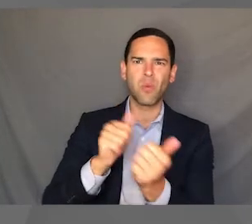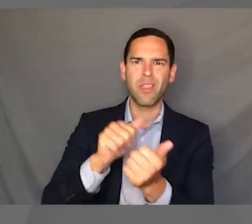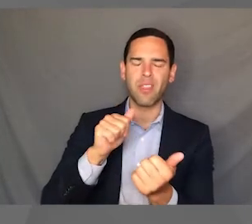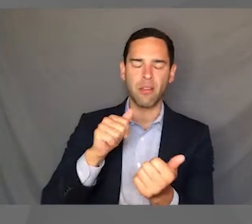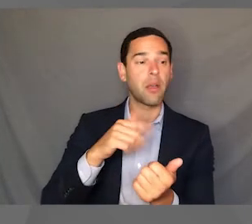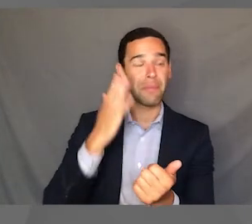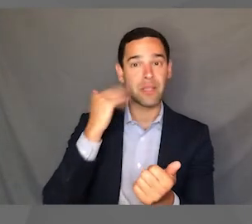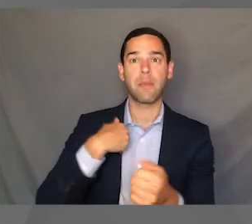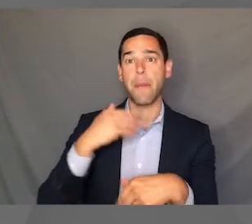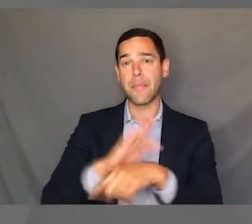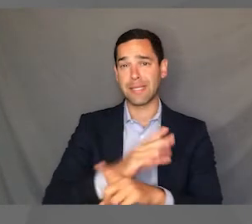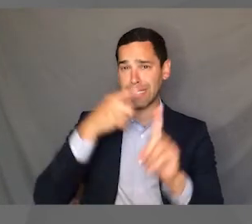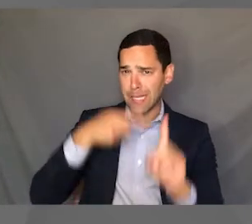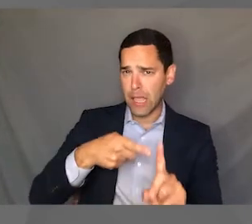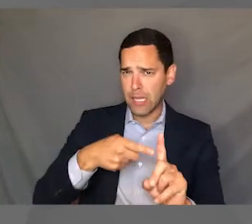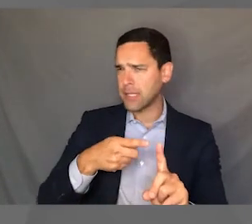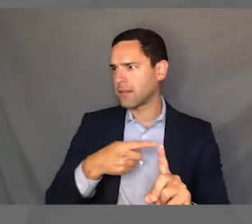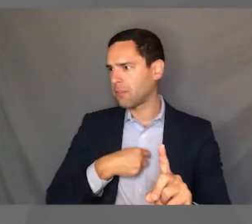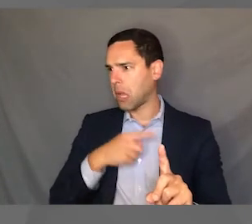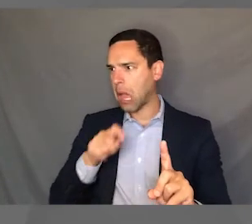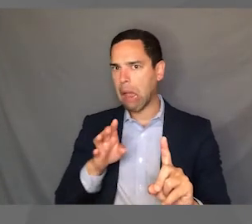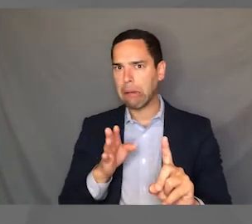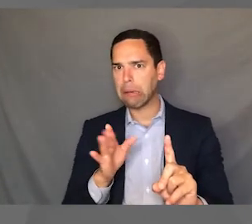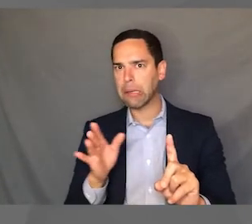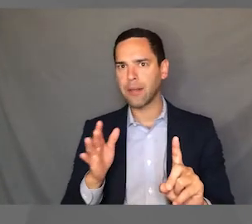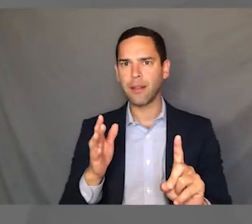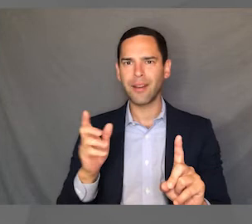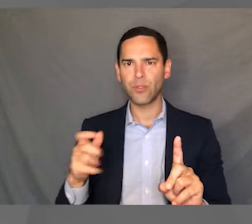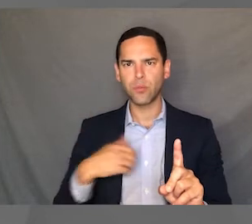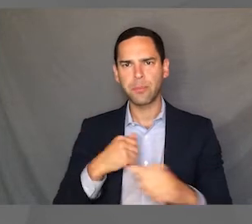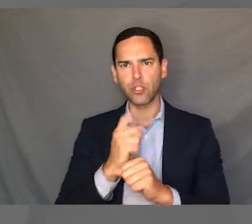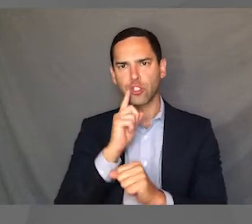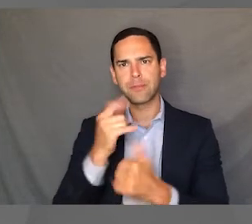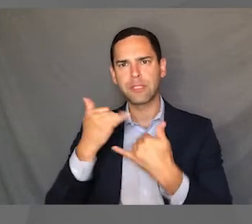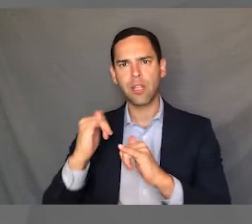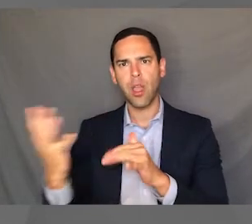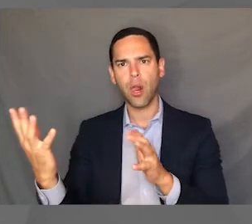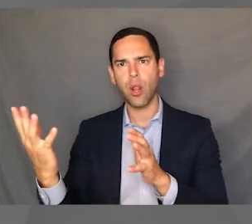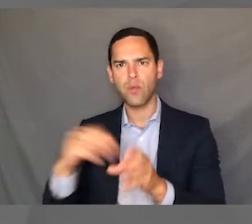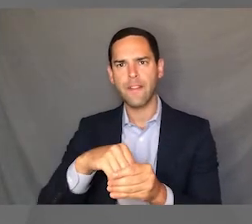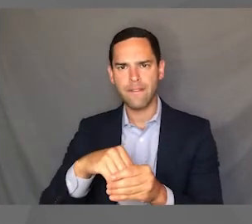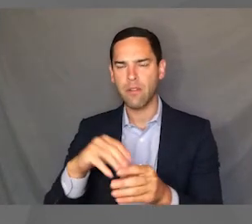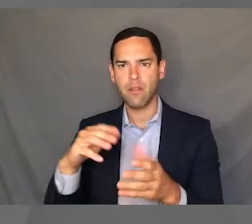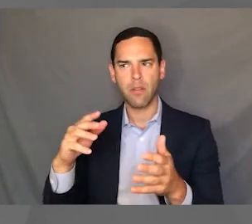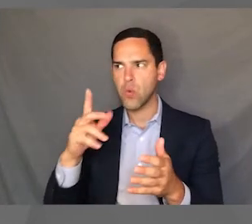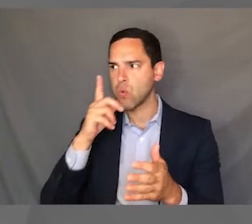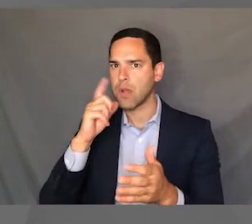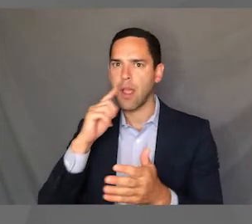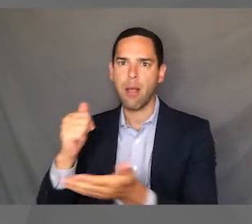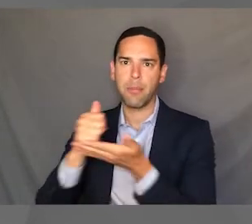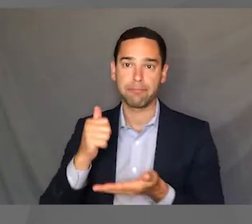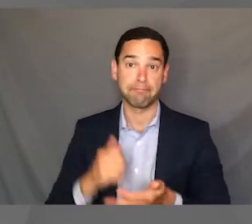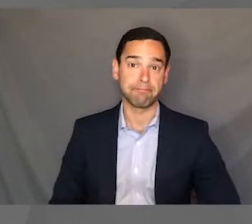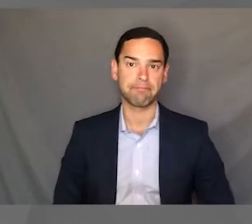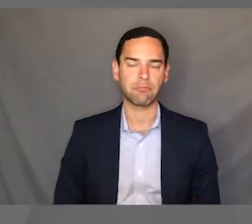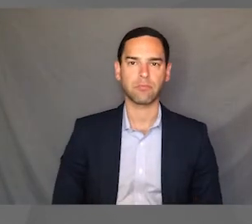I'm in business to do that, but I want to make sure that I'm doing the right thing and I want to go to the experts. Well, there are several